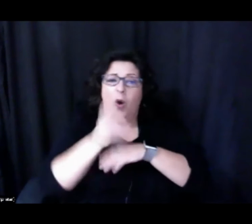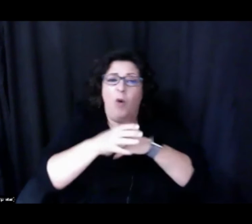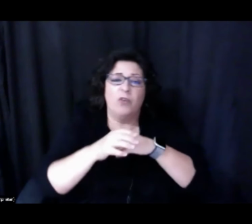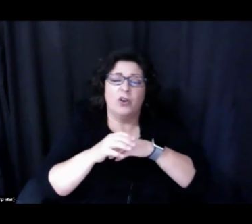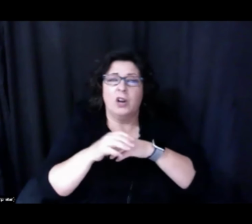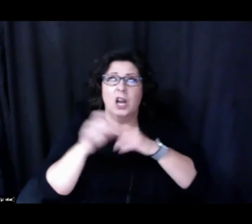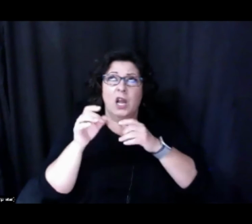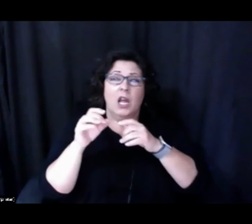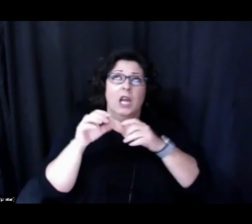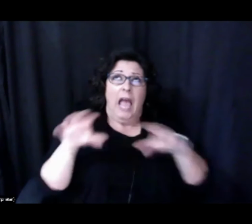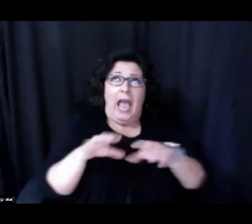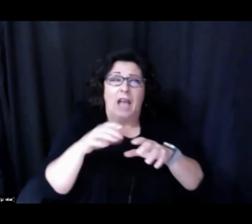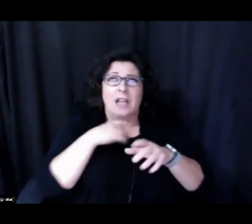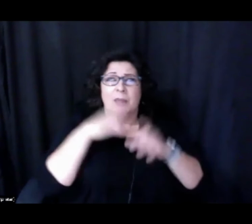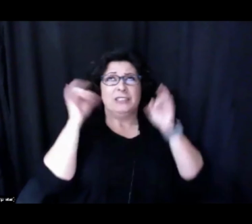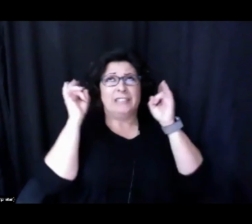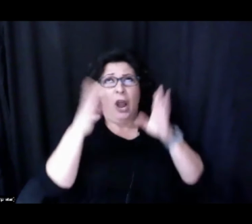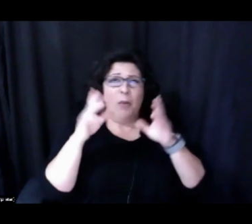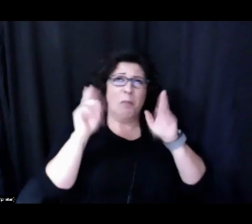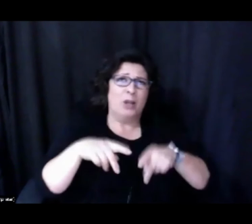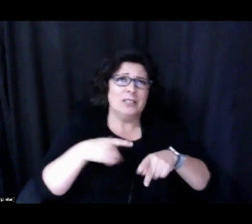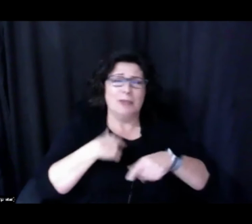a terrible person, I'm so sorry.